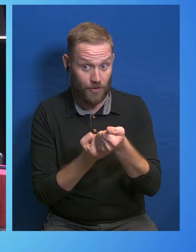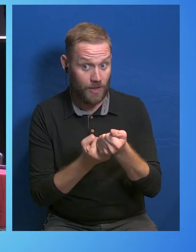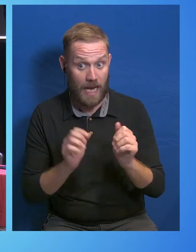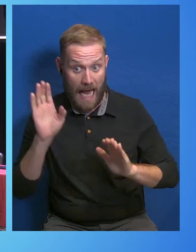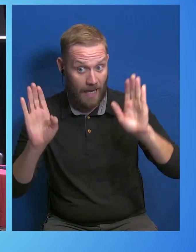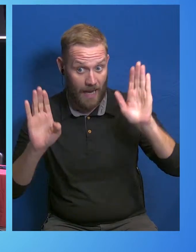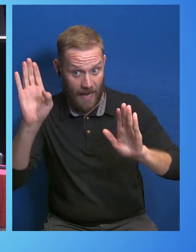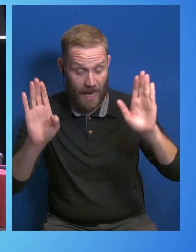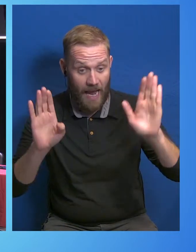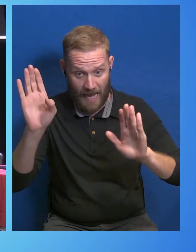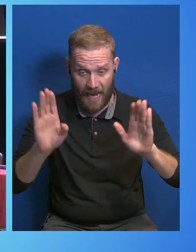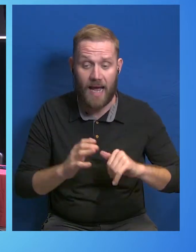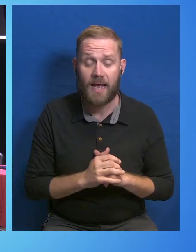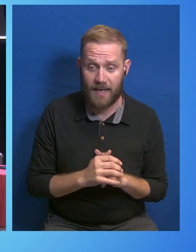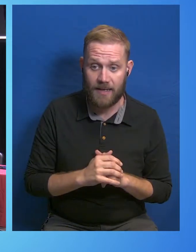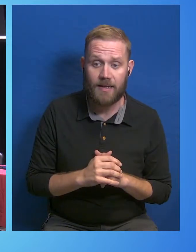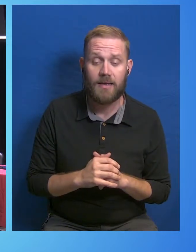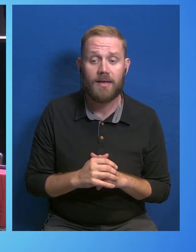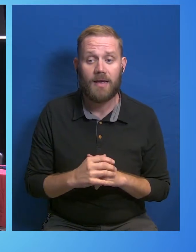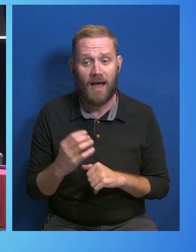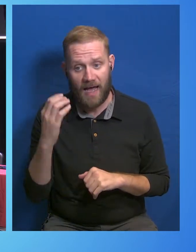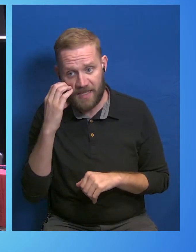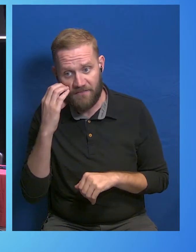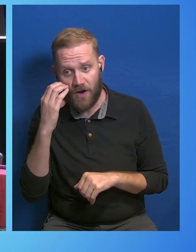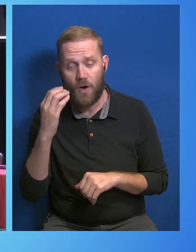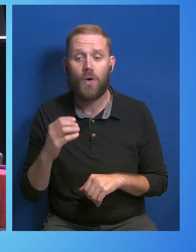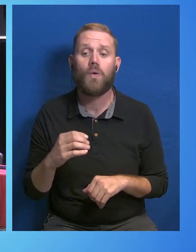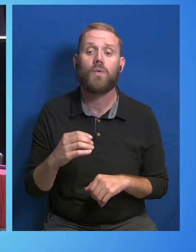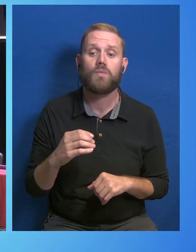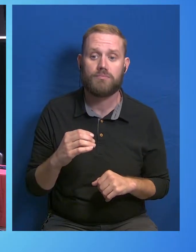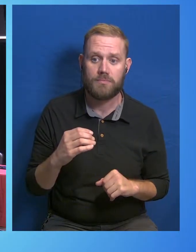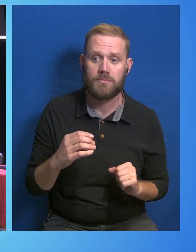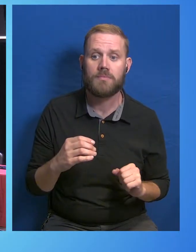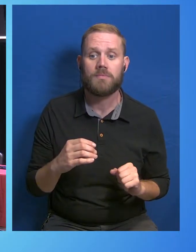Aye. This is Earl, aye.